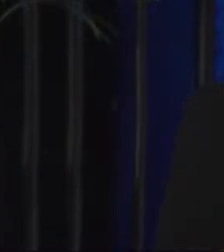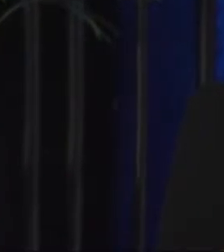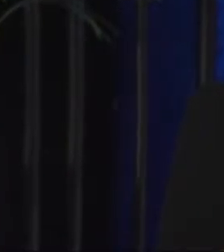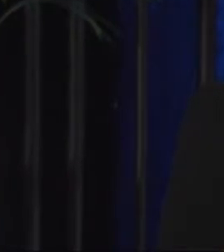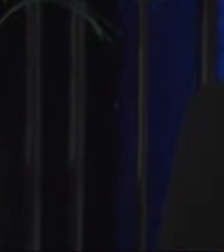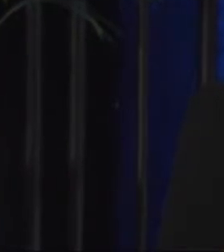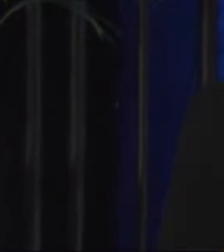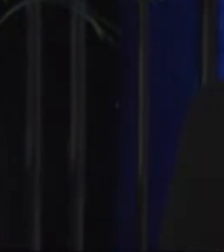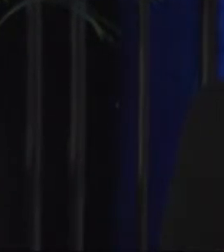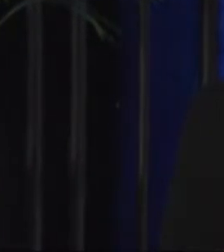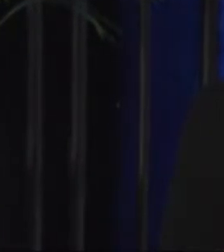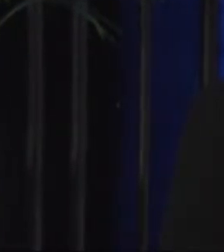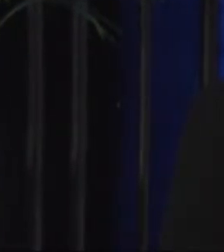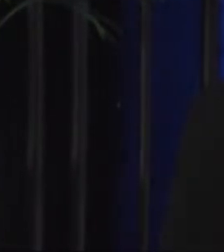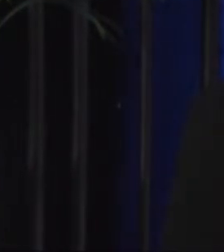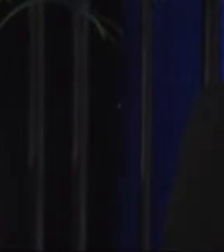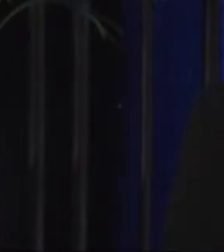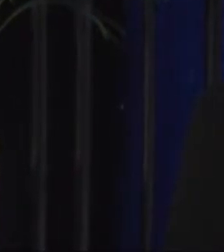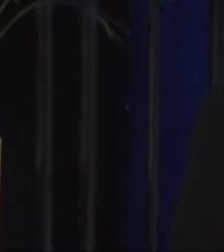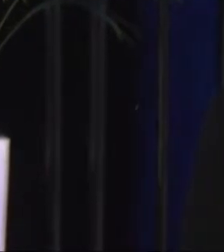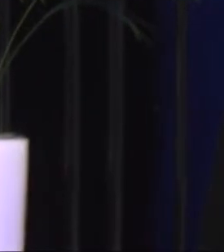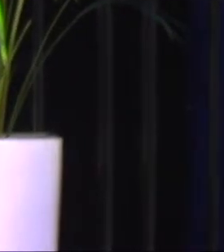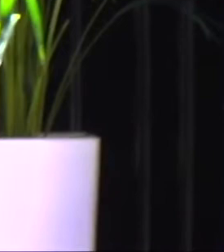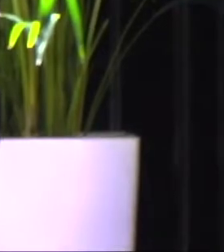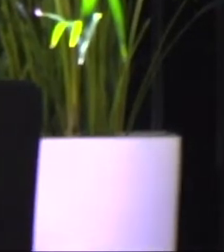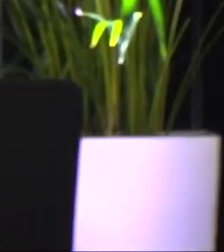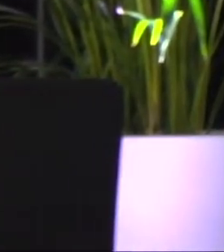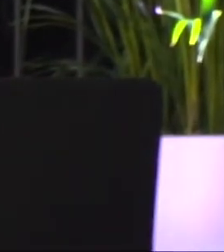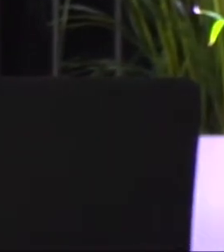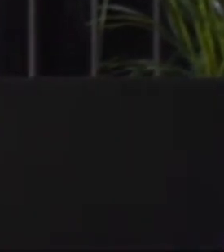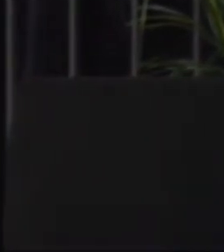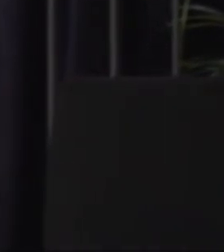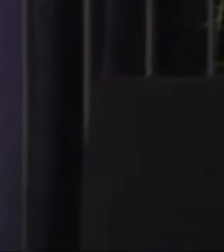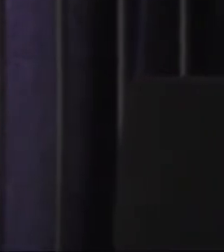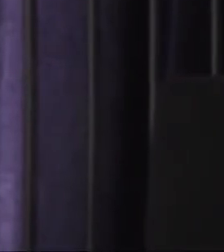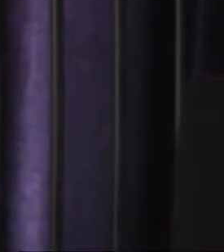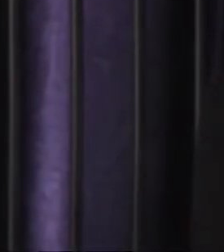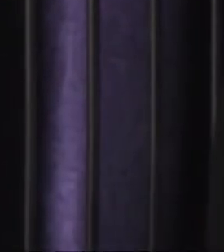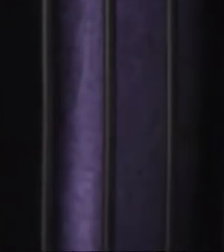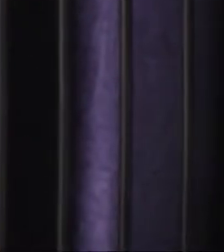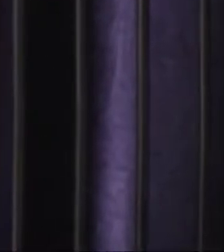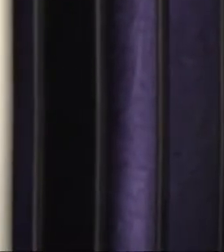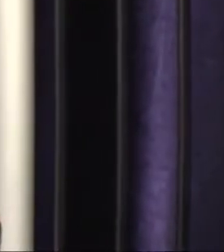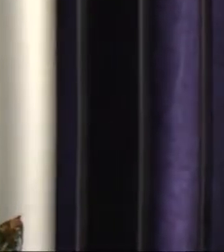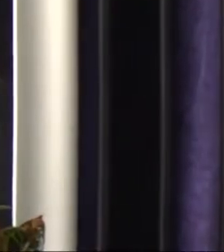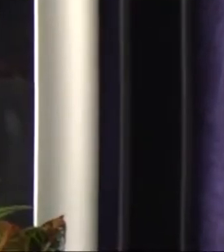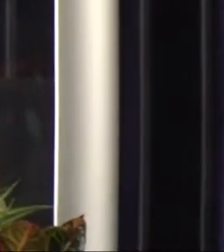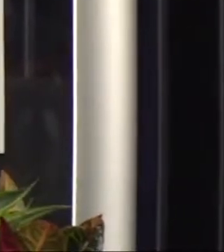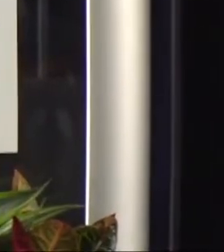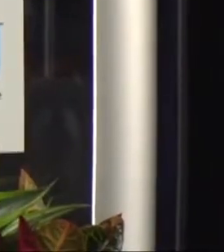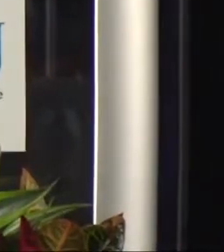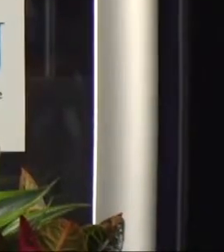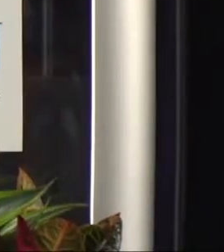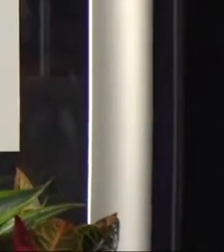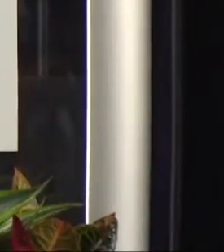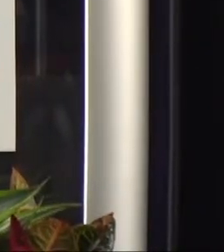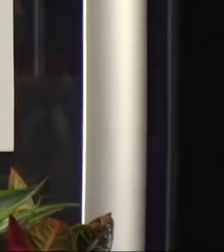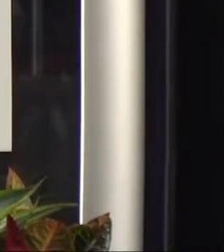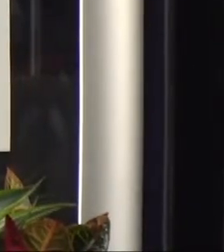am the surgical tech program director, and I have some students that every now and then need some motivation, as so we